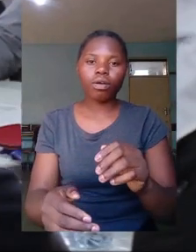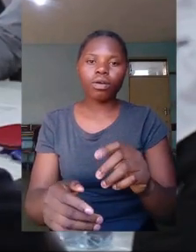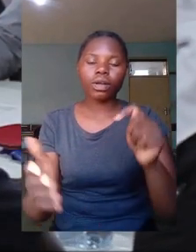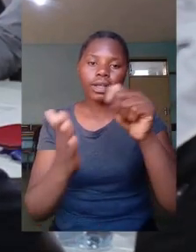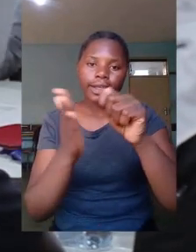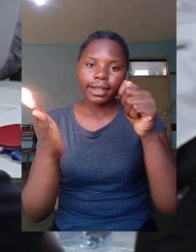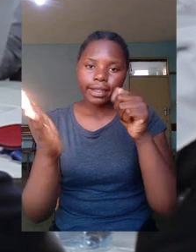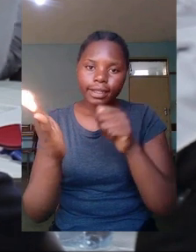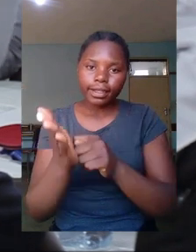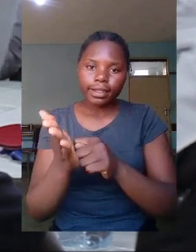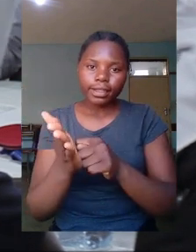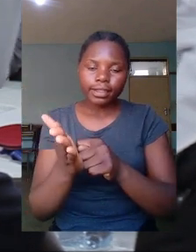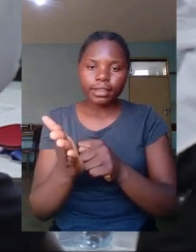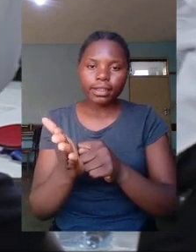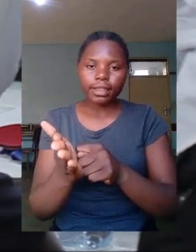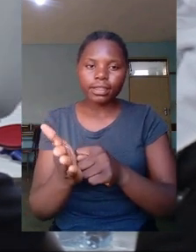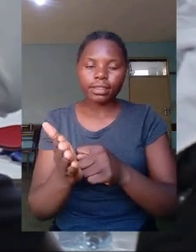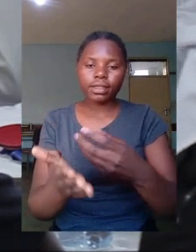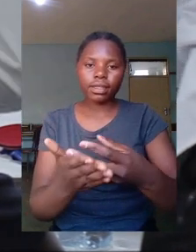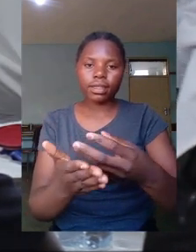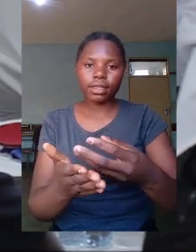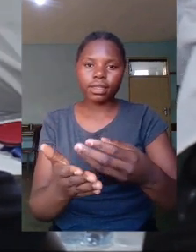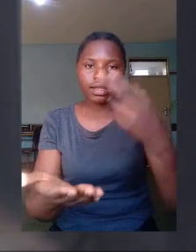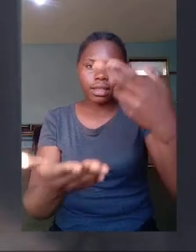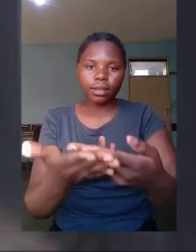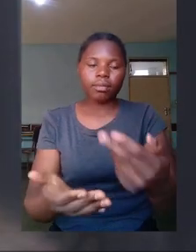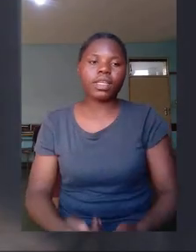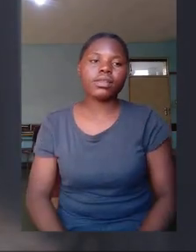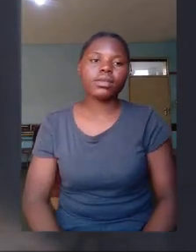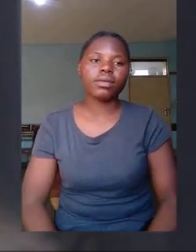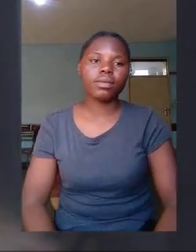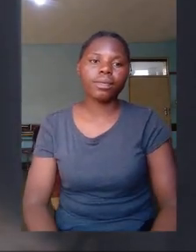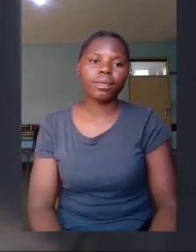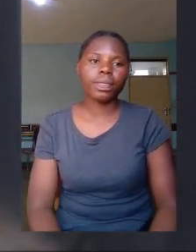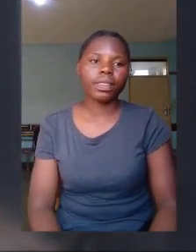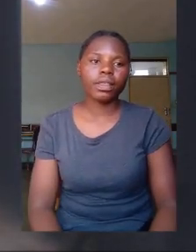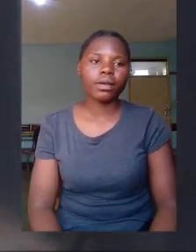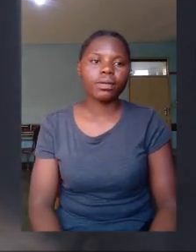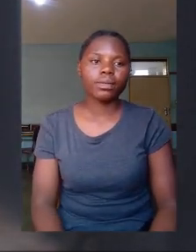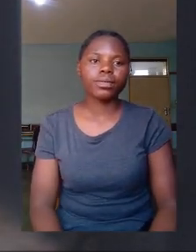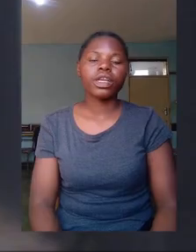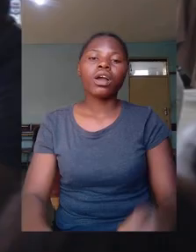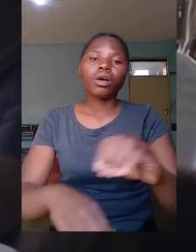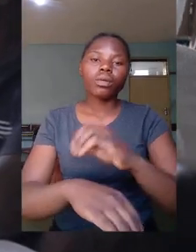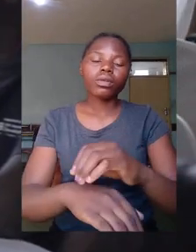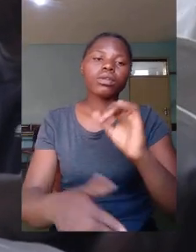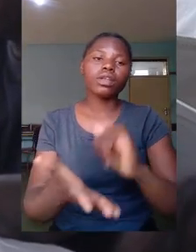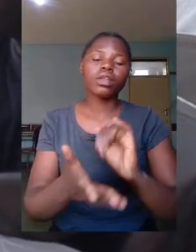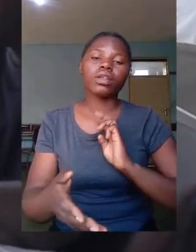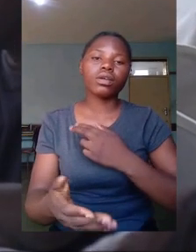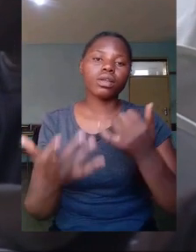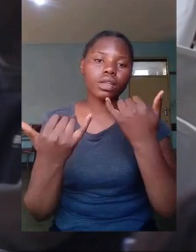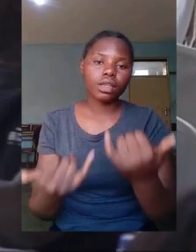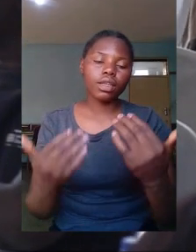each other. We're still on a really steep learning curve. It's been fascinating to see the opportunities that we now have.